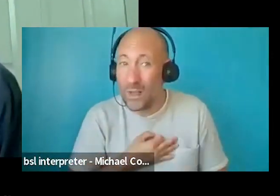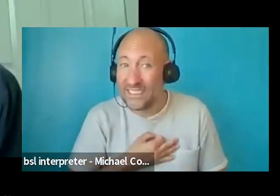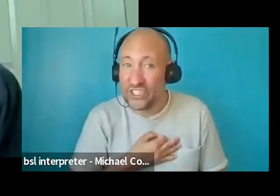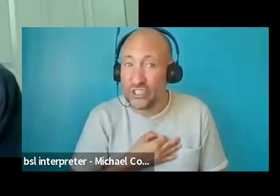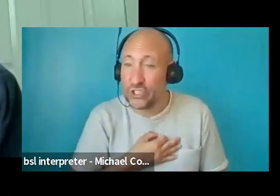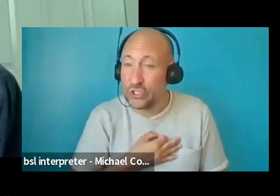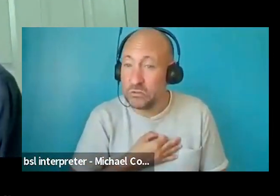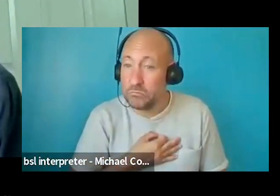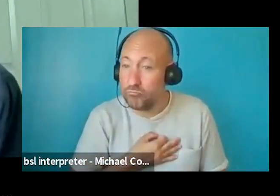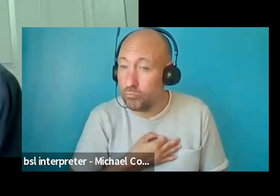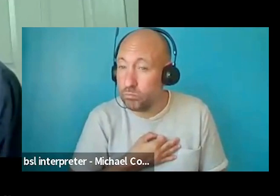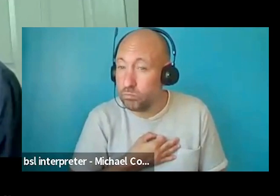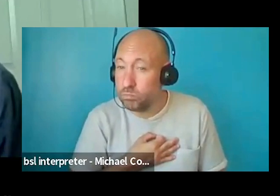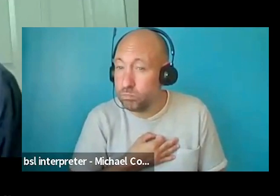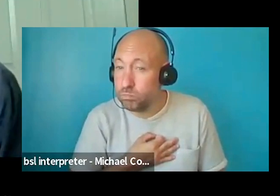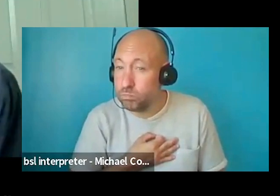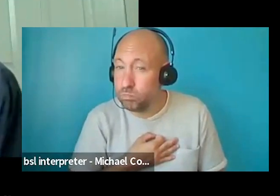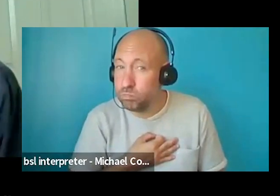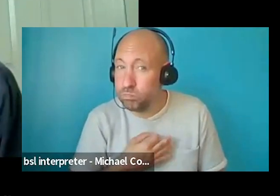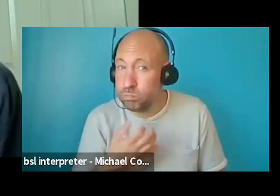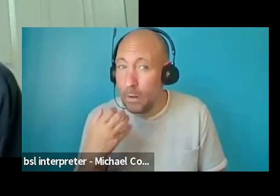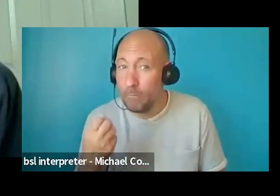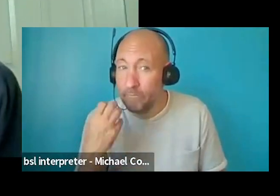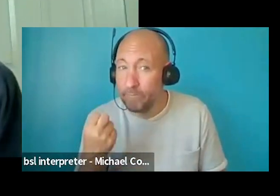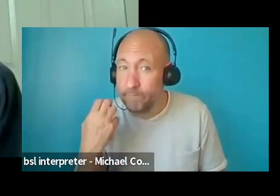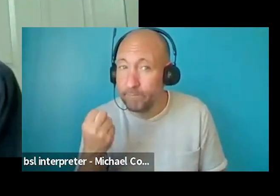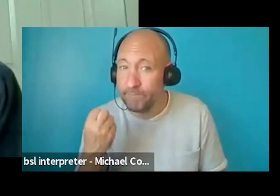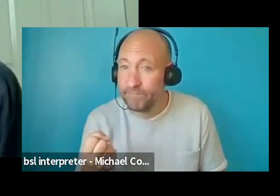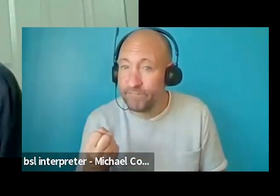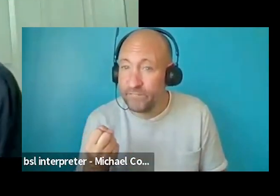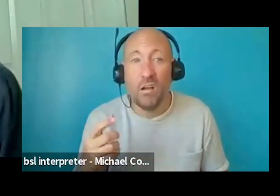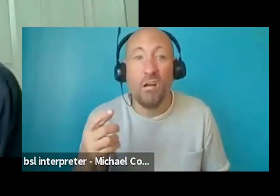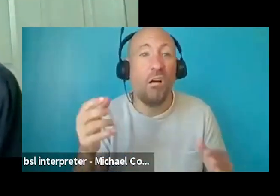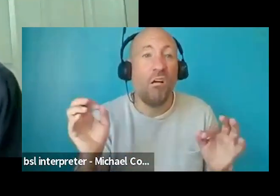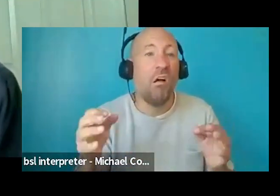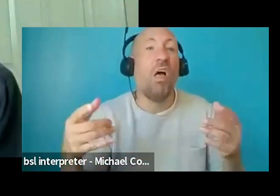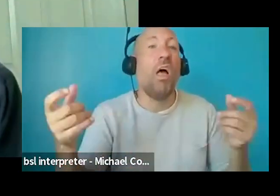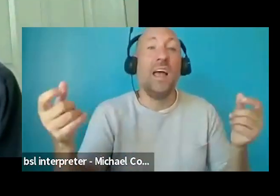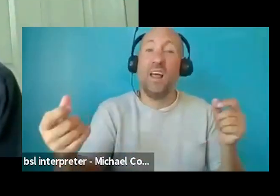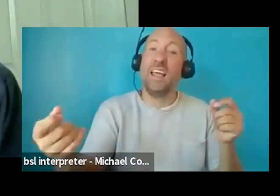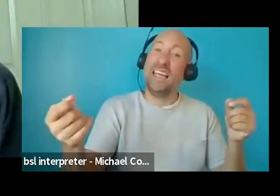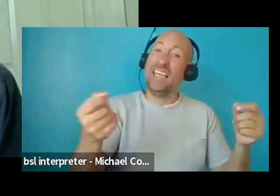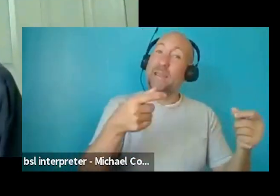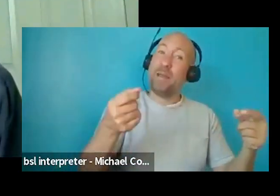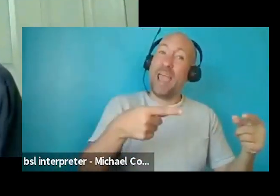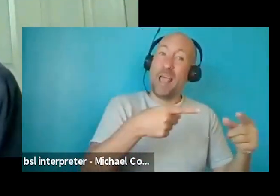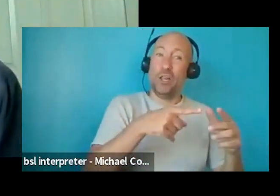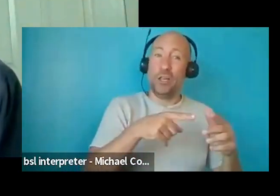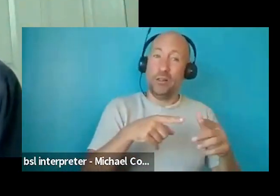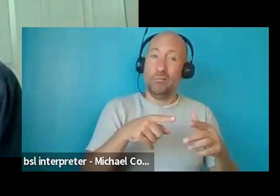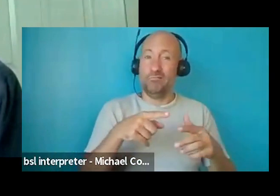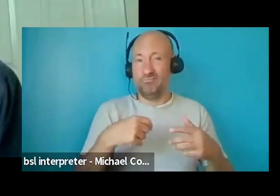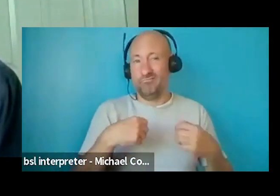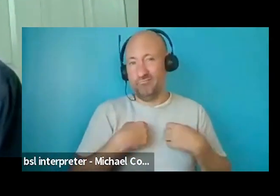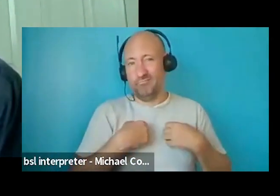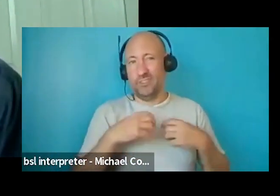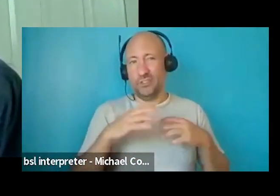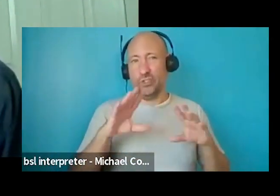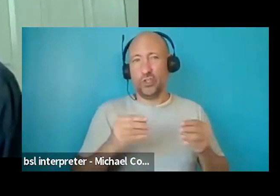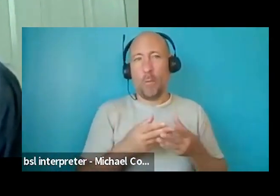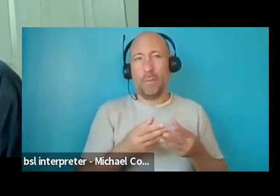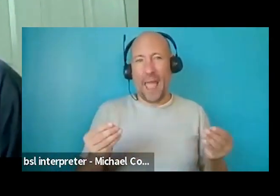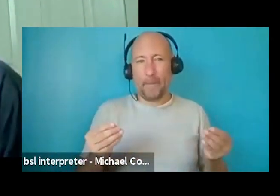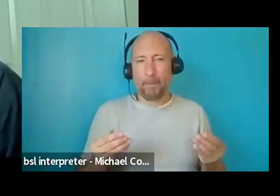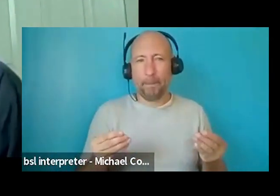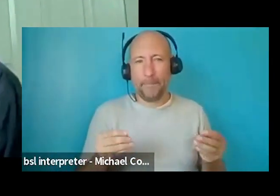discuss anything in more detail, our email address is there, admin@stopgapdance.com. And,